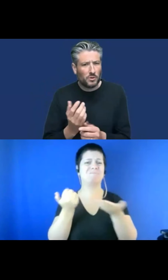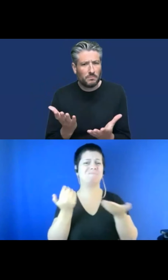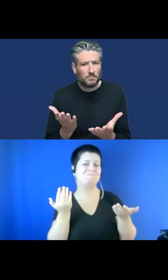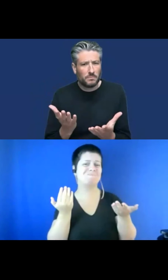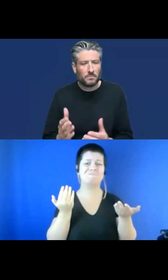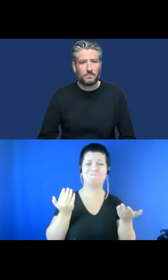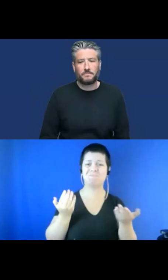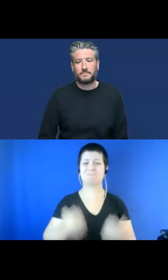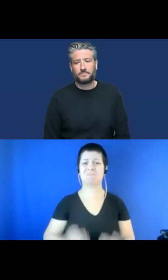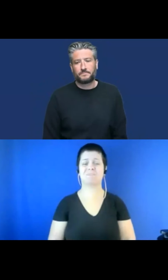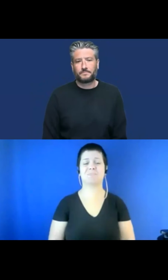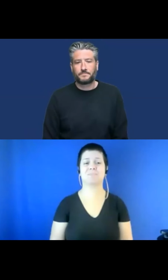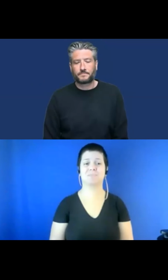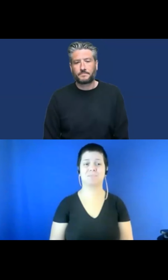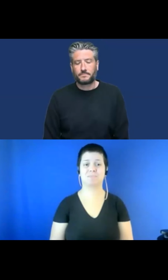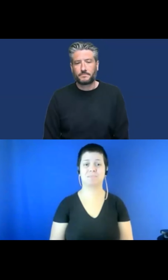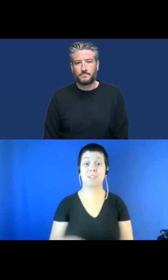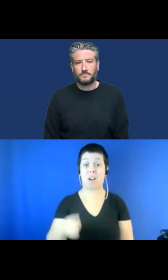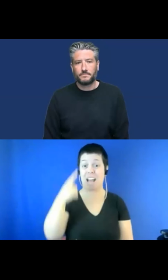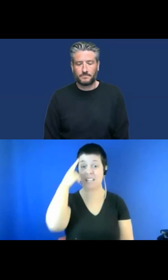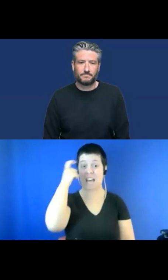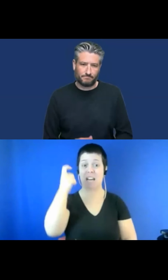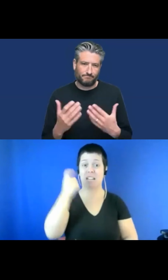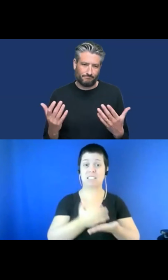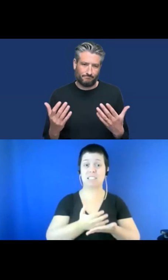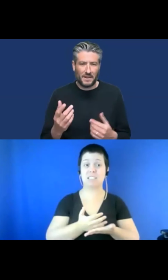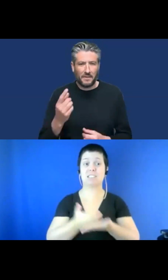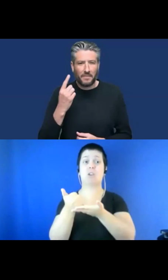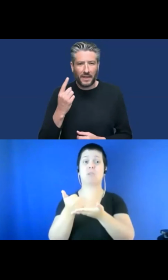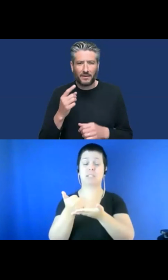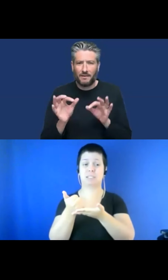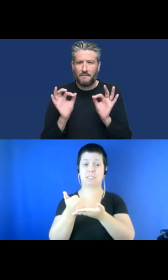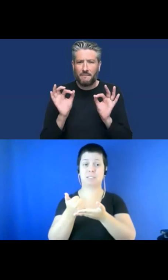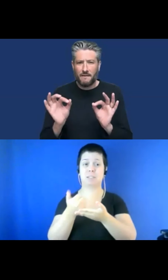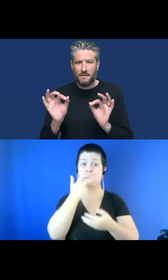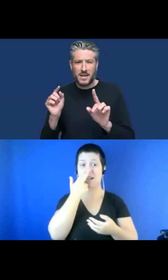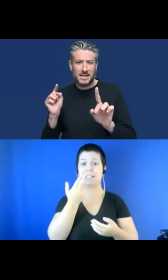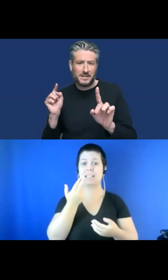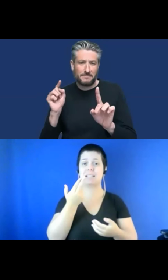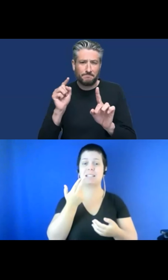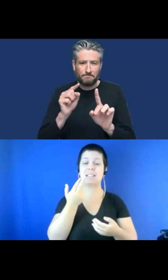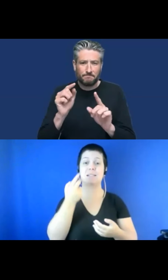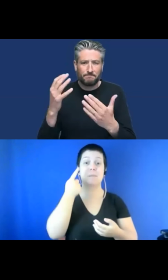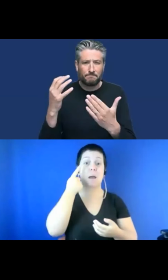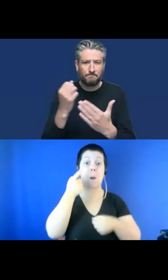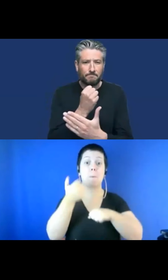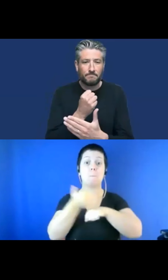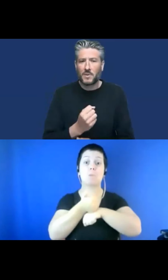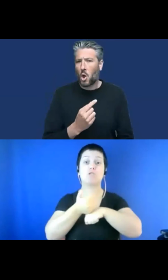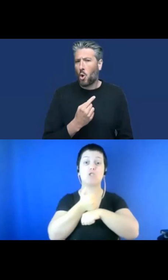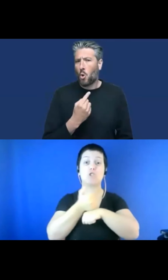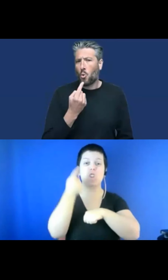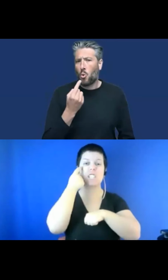When we look at this idea of the holy grail, of course, there are eye care professionals, hearing care